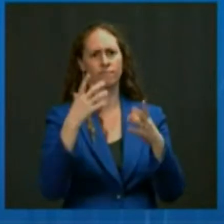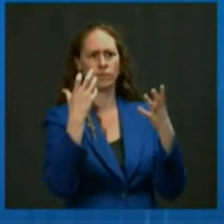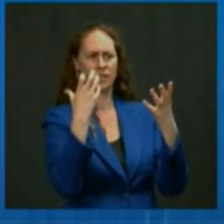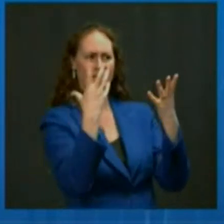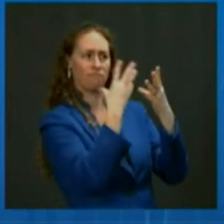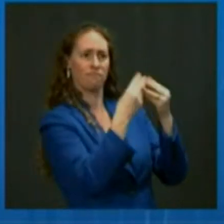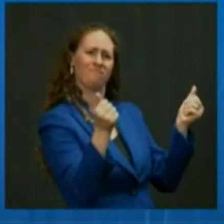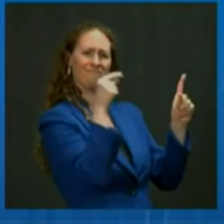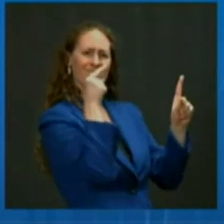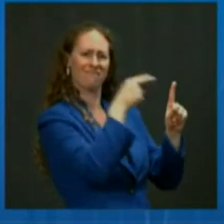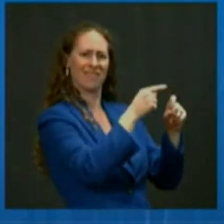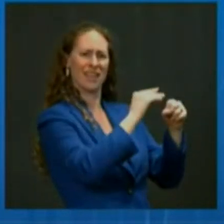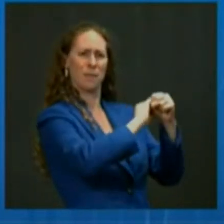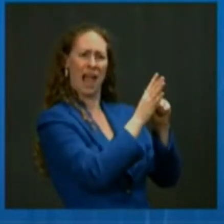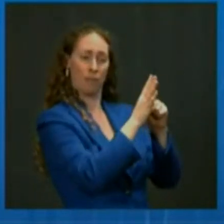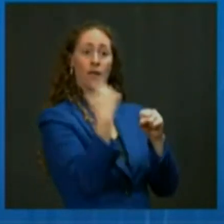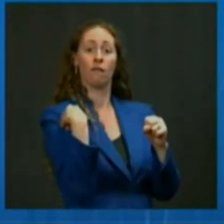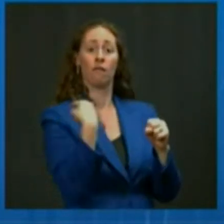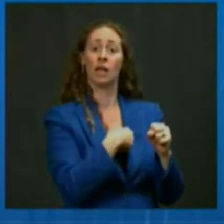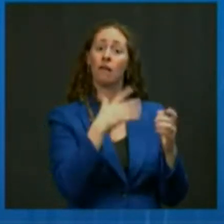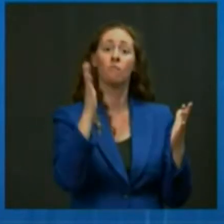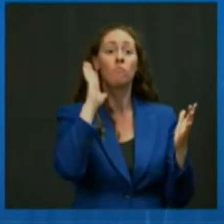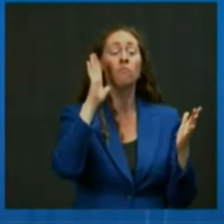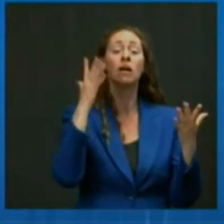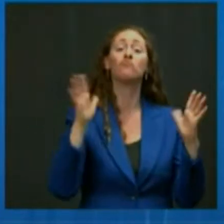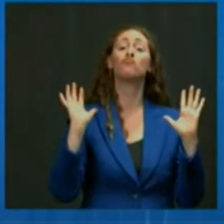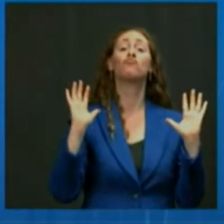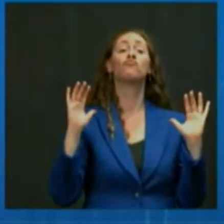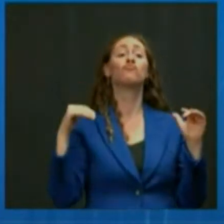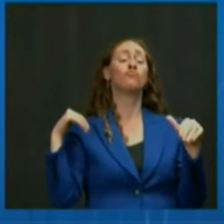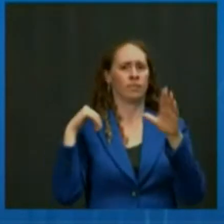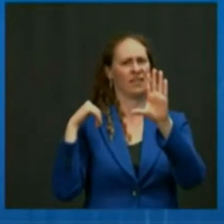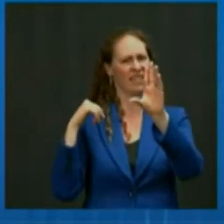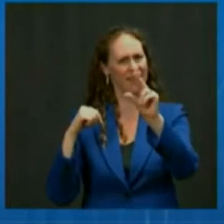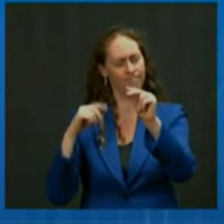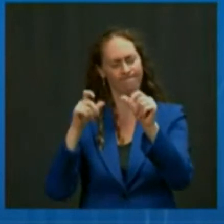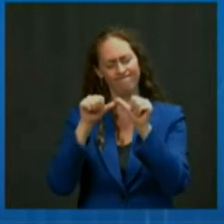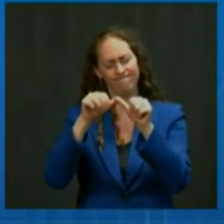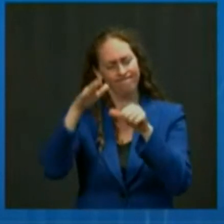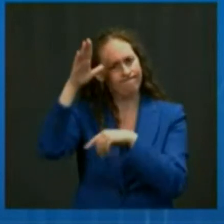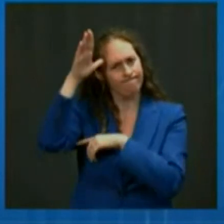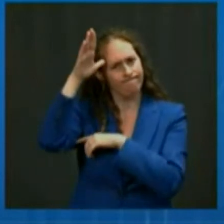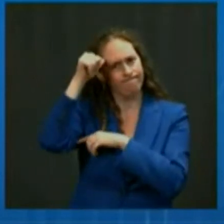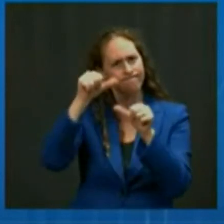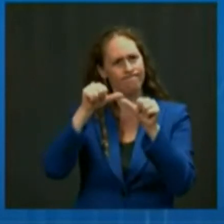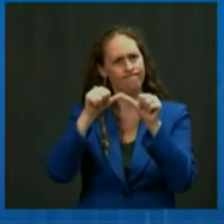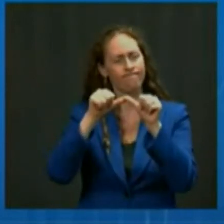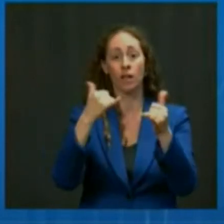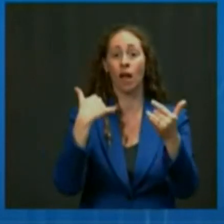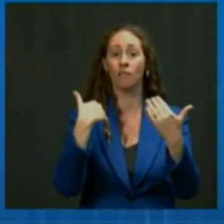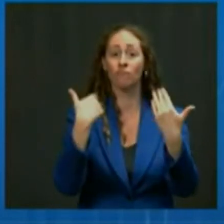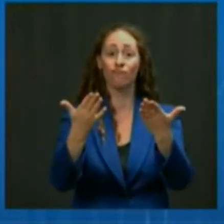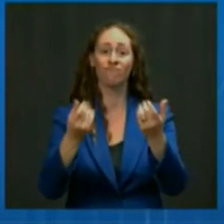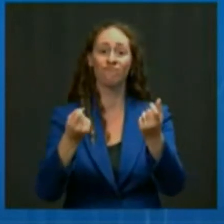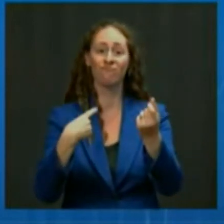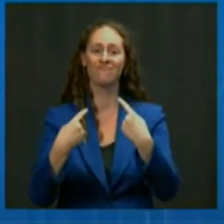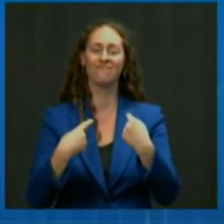will not stop until we get the job done. With that, let's open it up for questions.